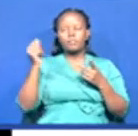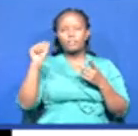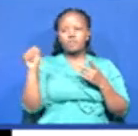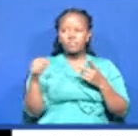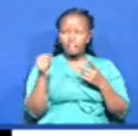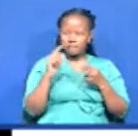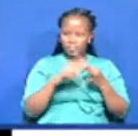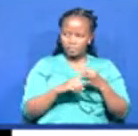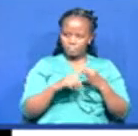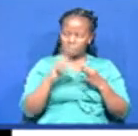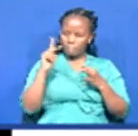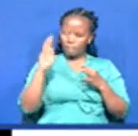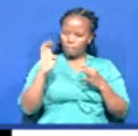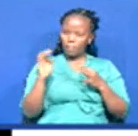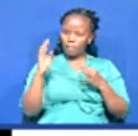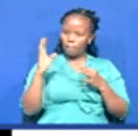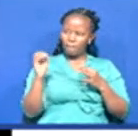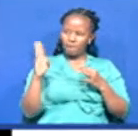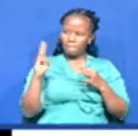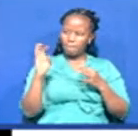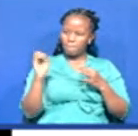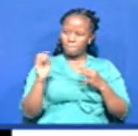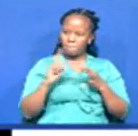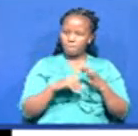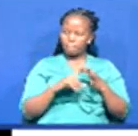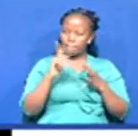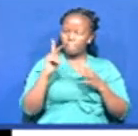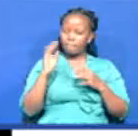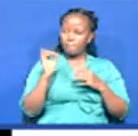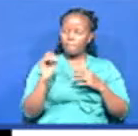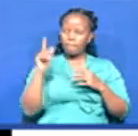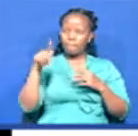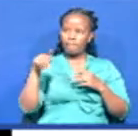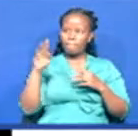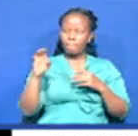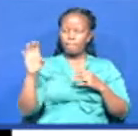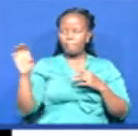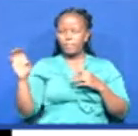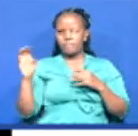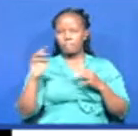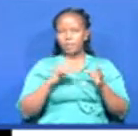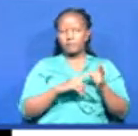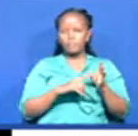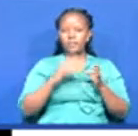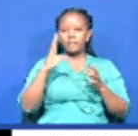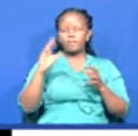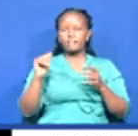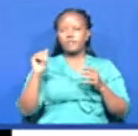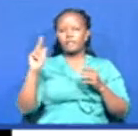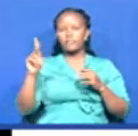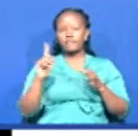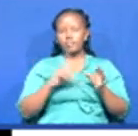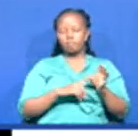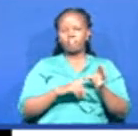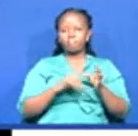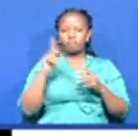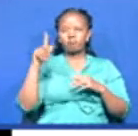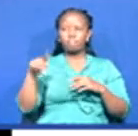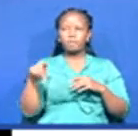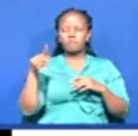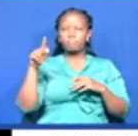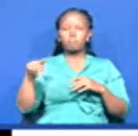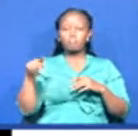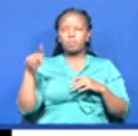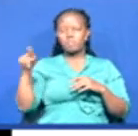KECOBO, KENINVEST, KIPI, we have CAK, PPB,